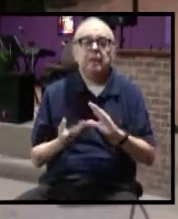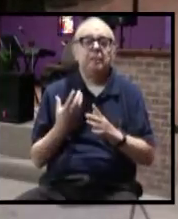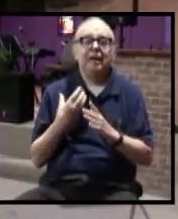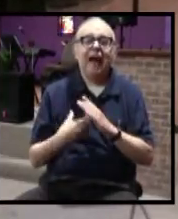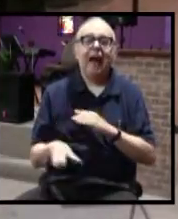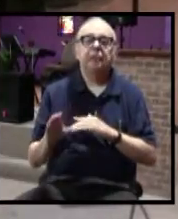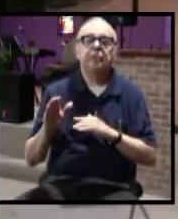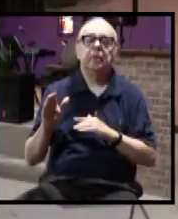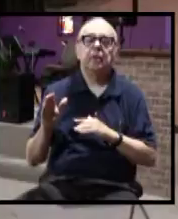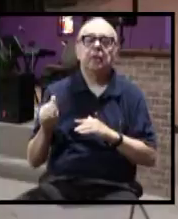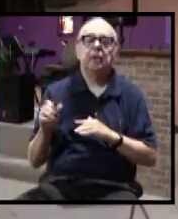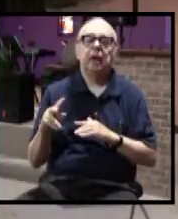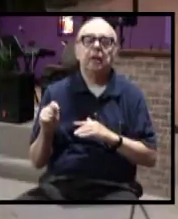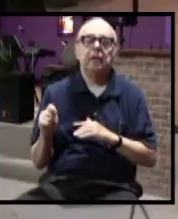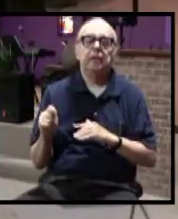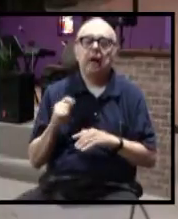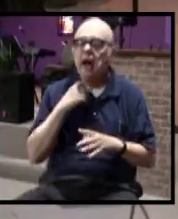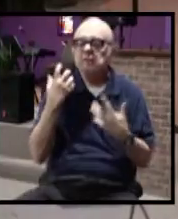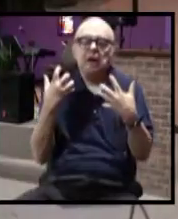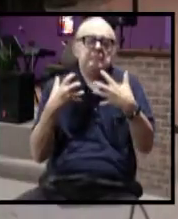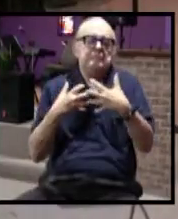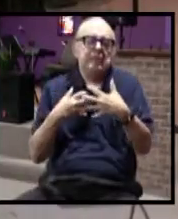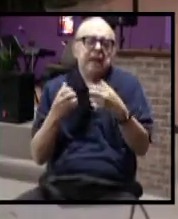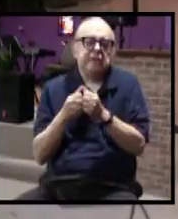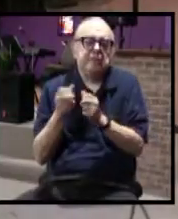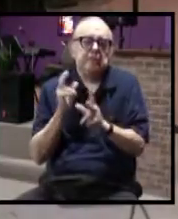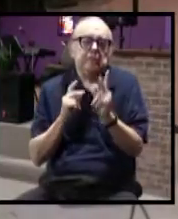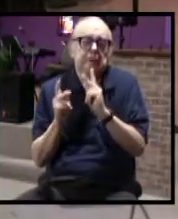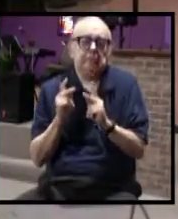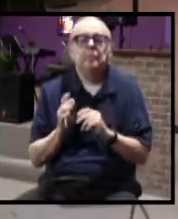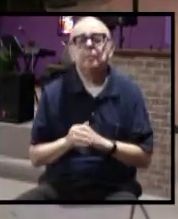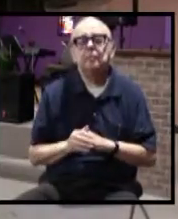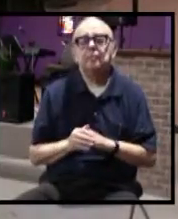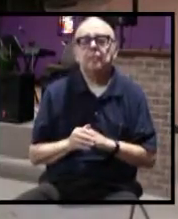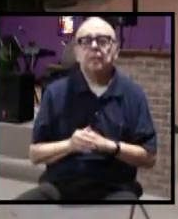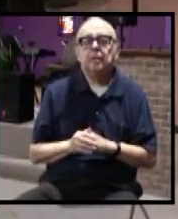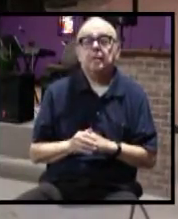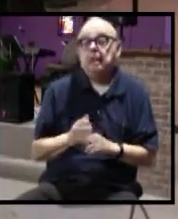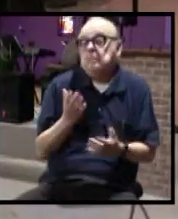I've just become an outcast. I'm just not fitting in.